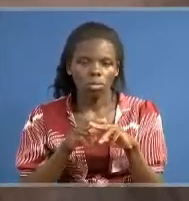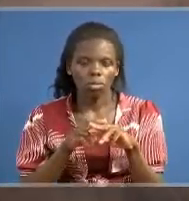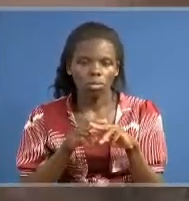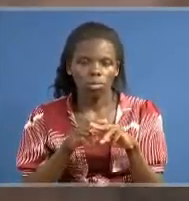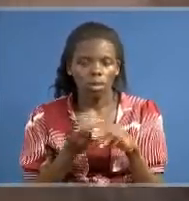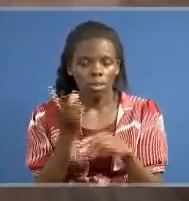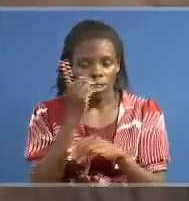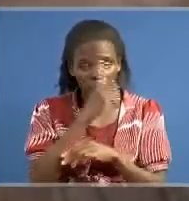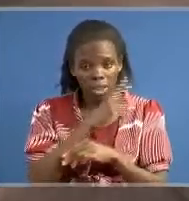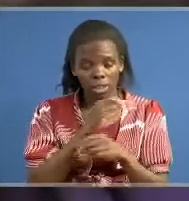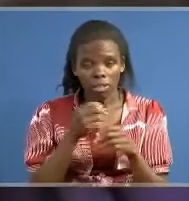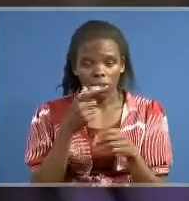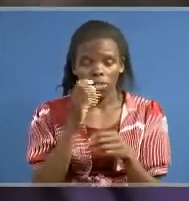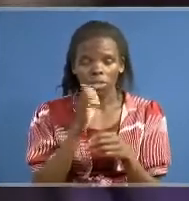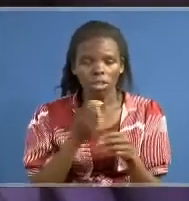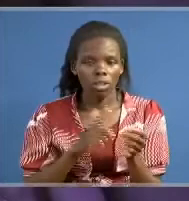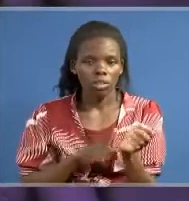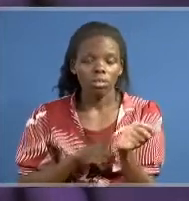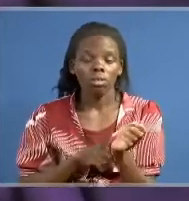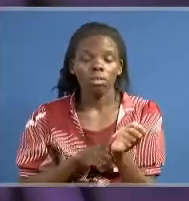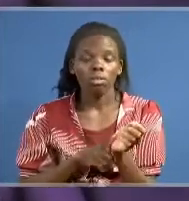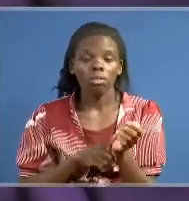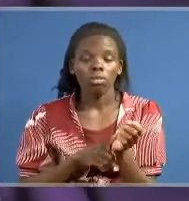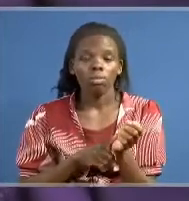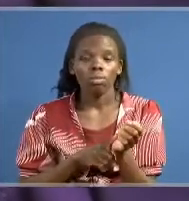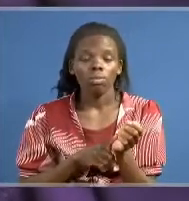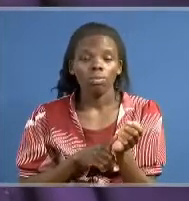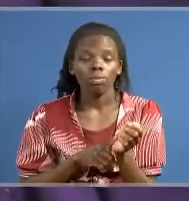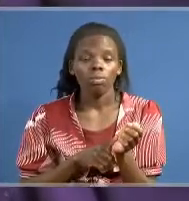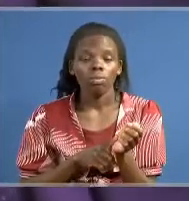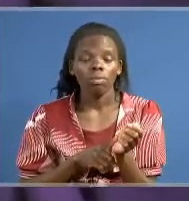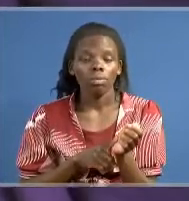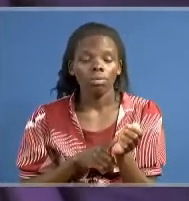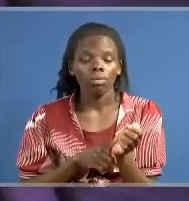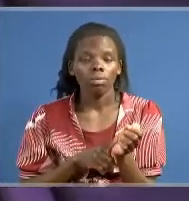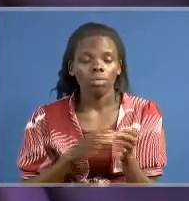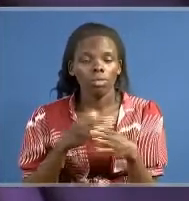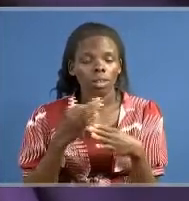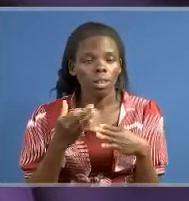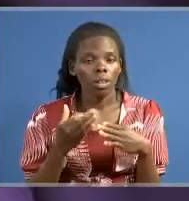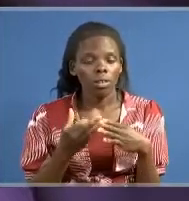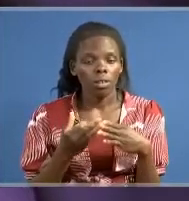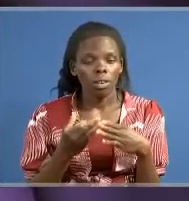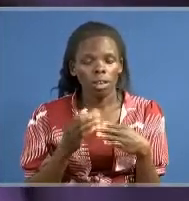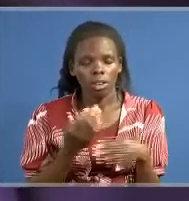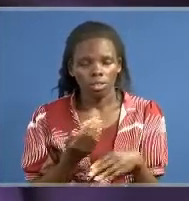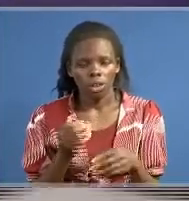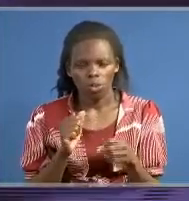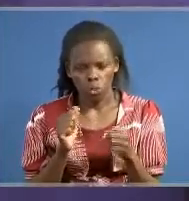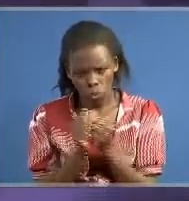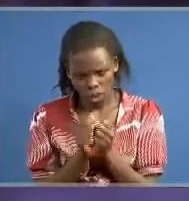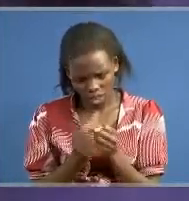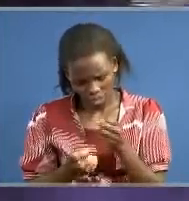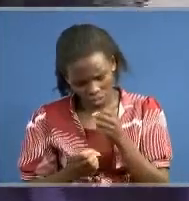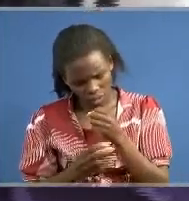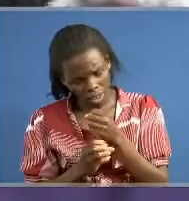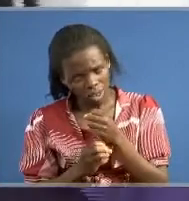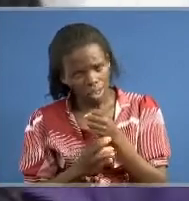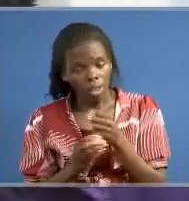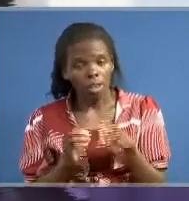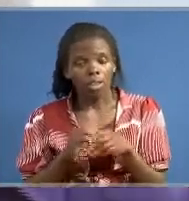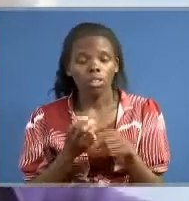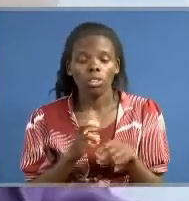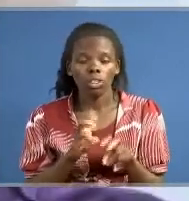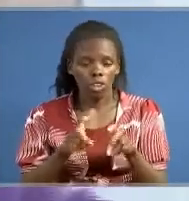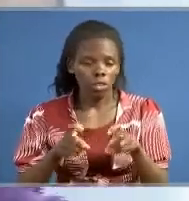thought of daily insulin injections. I tried the drill myself, perhaps to dispel a childhood fear and fit into the shoes